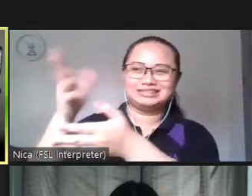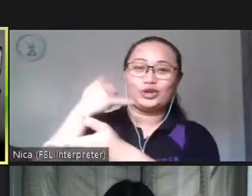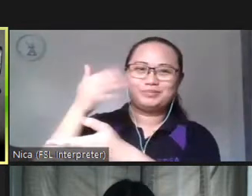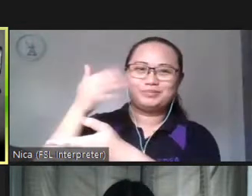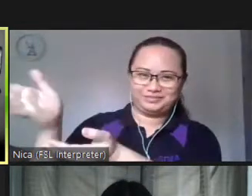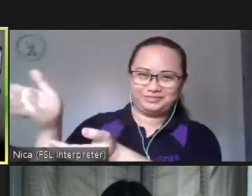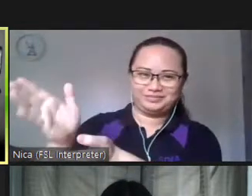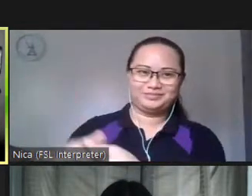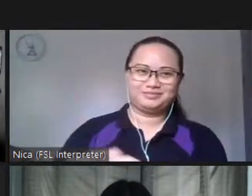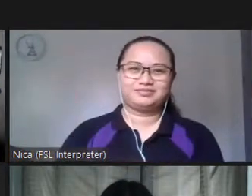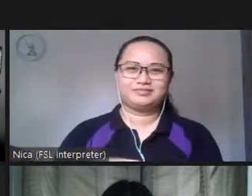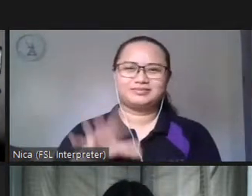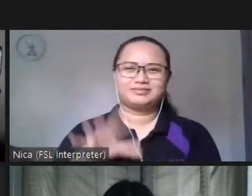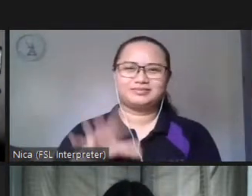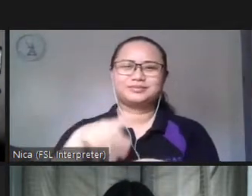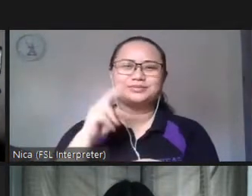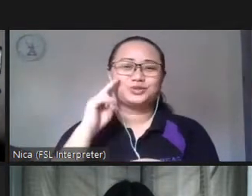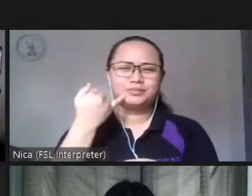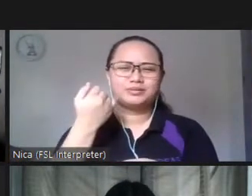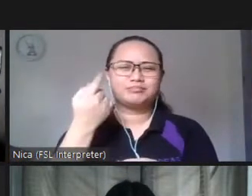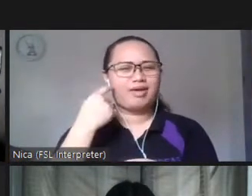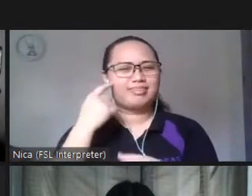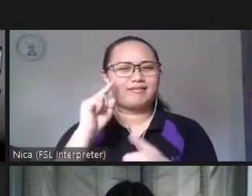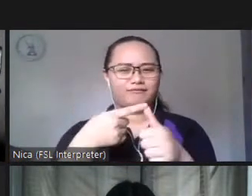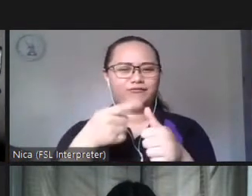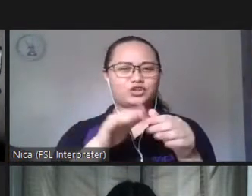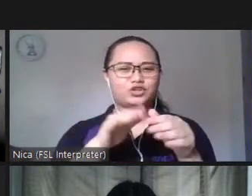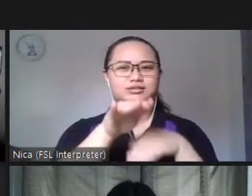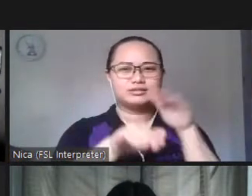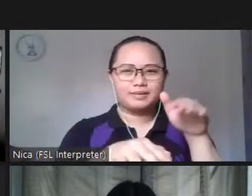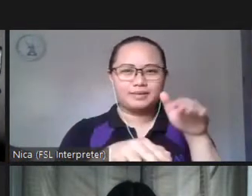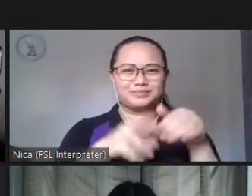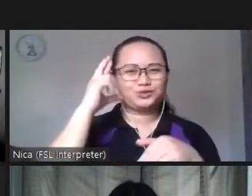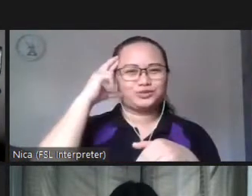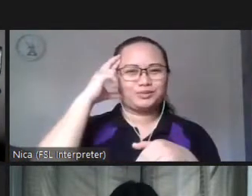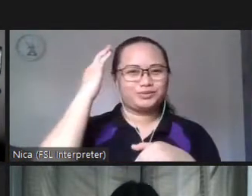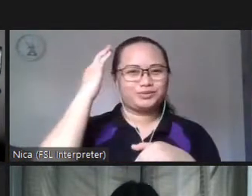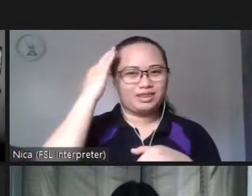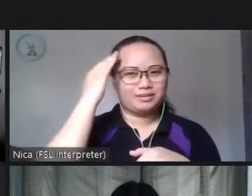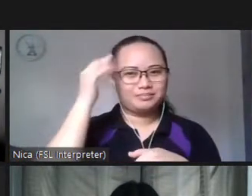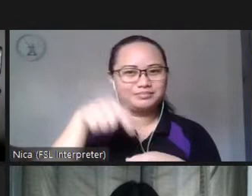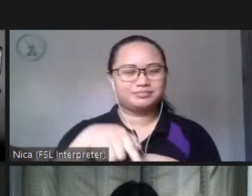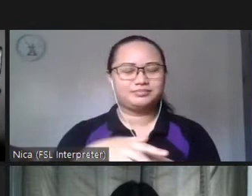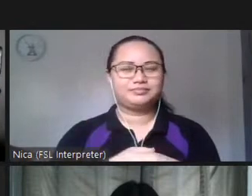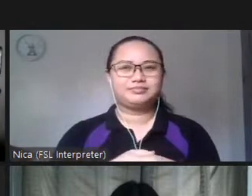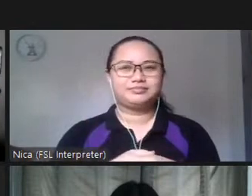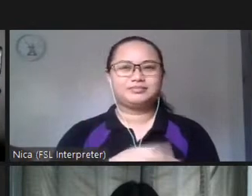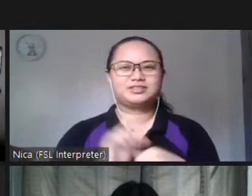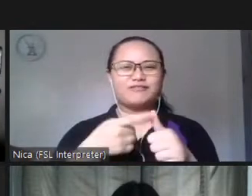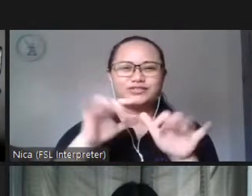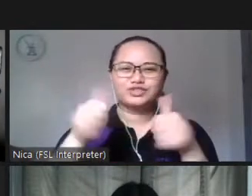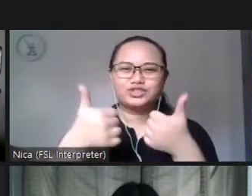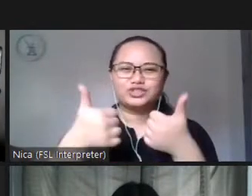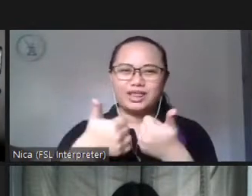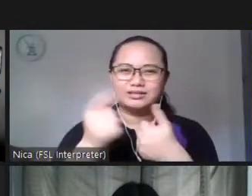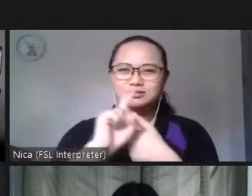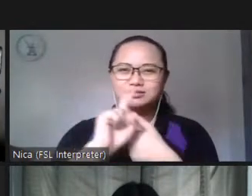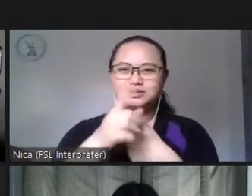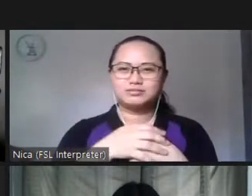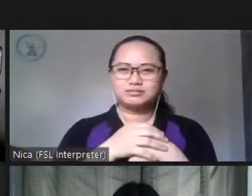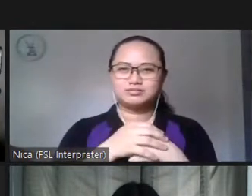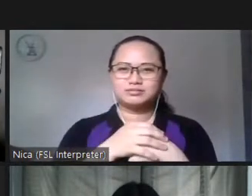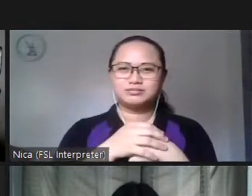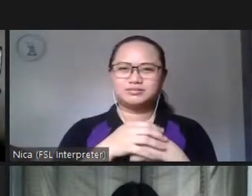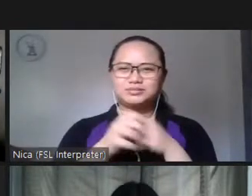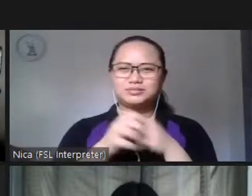I think the first step there, and Raymond will know this, the first challenge there is yung